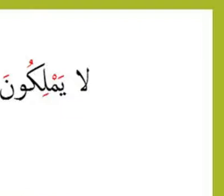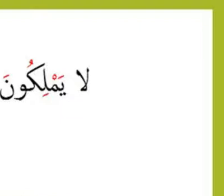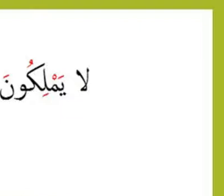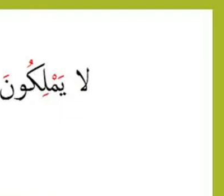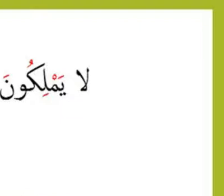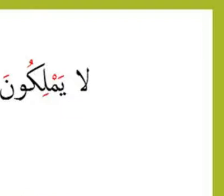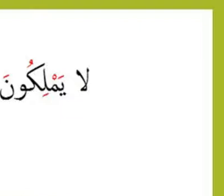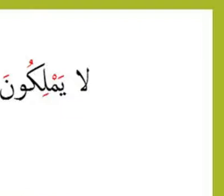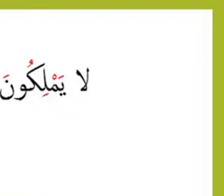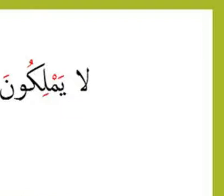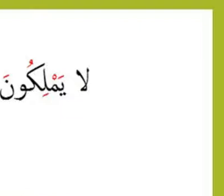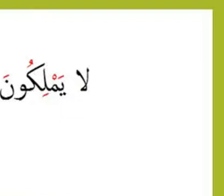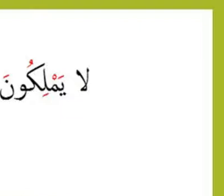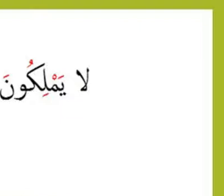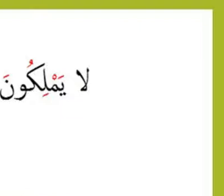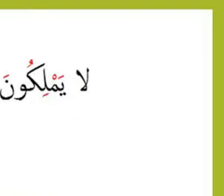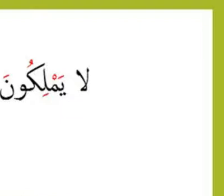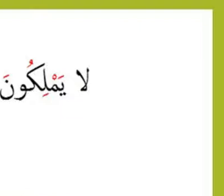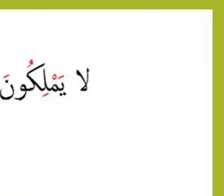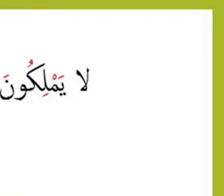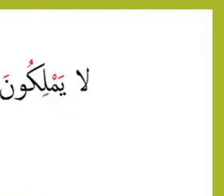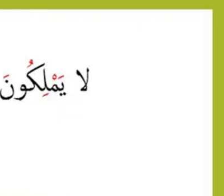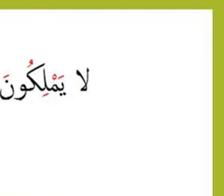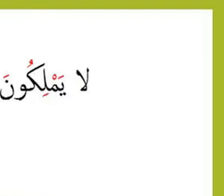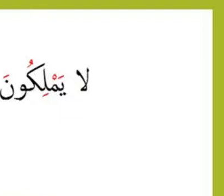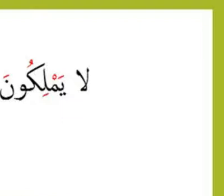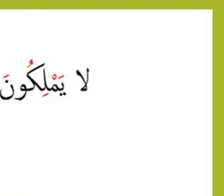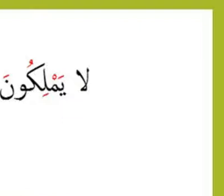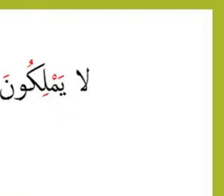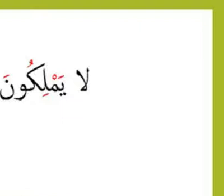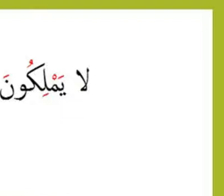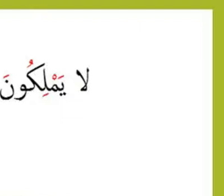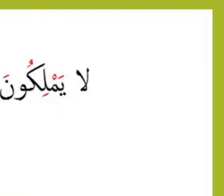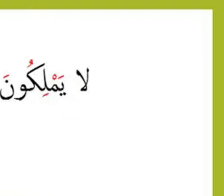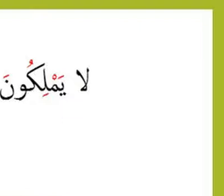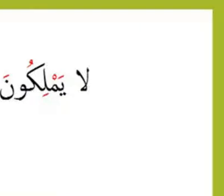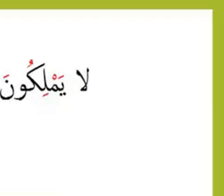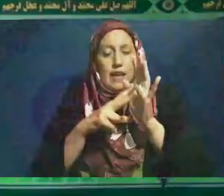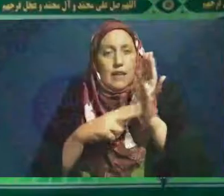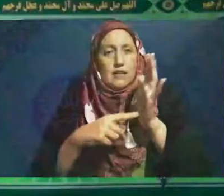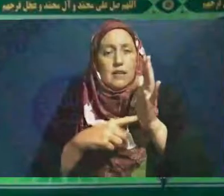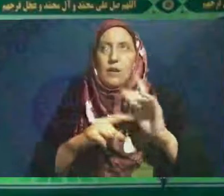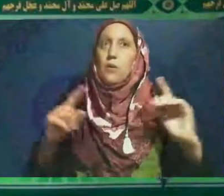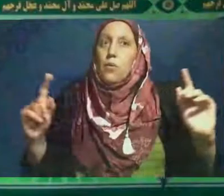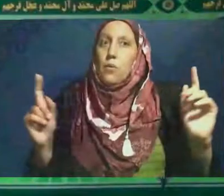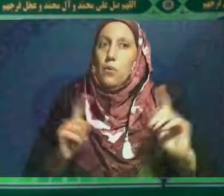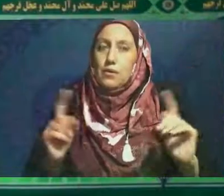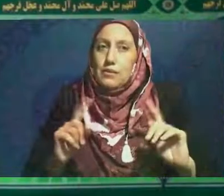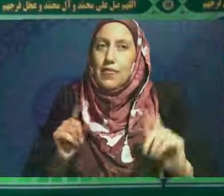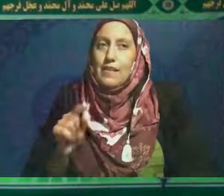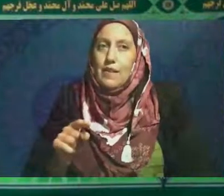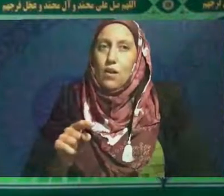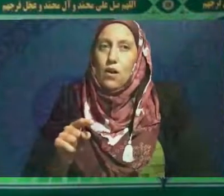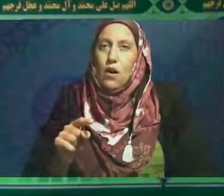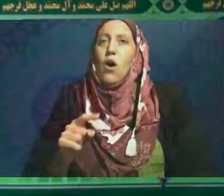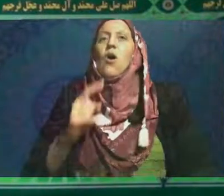covenant. Narration say that that covenant is the covenant of the walayat of Amirul Mu'mineen, Ahlul Bayt, the love of